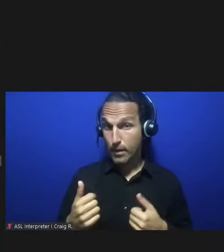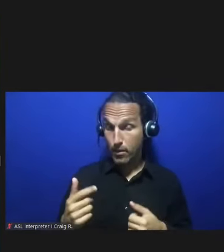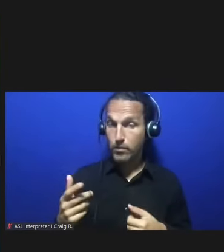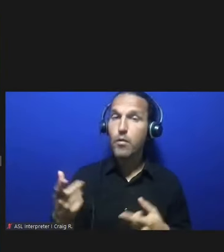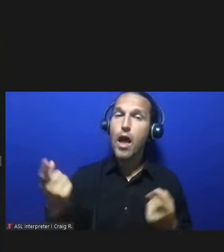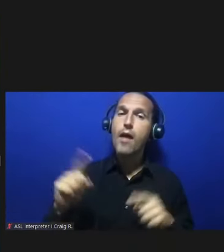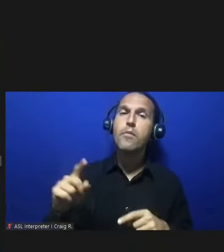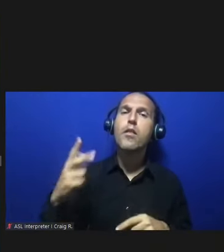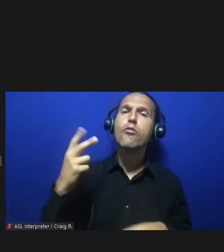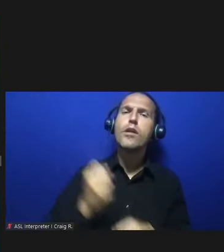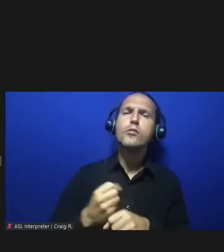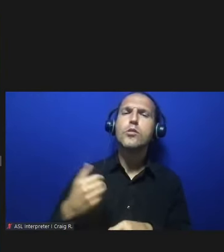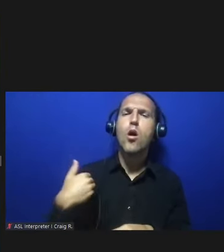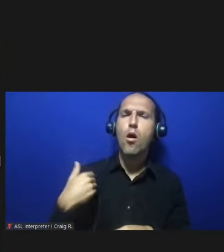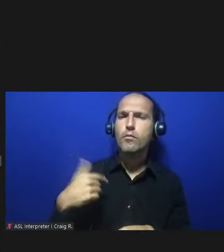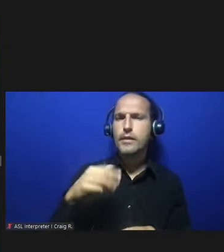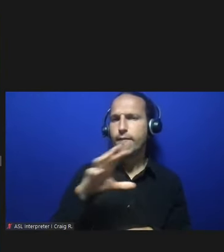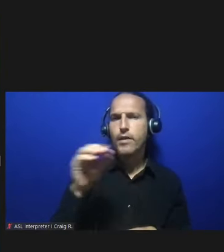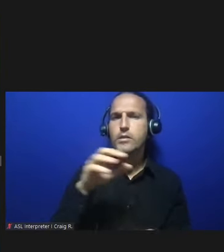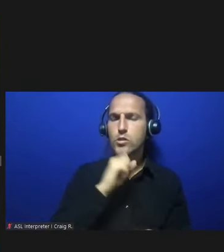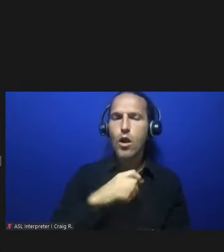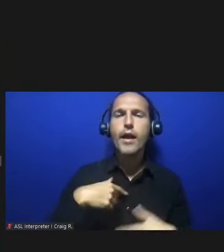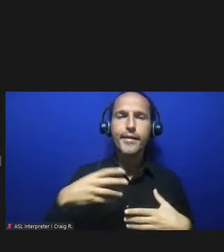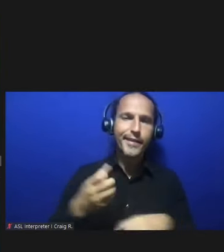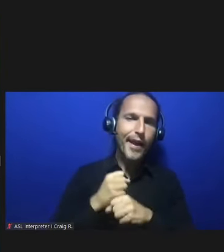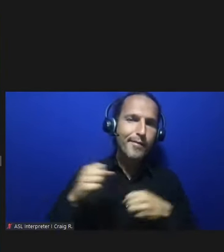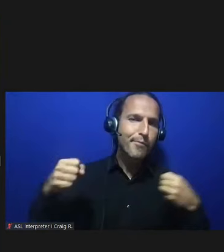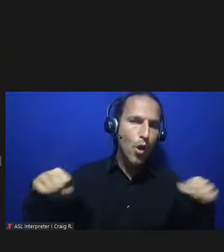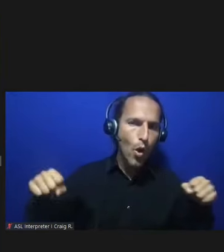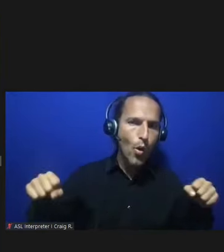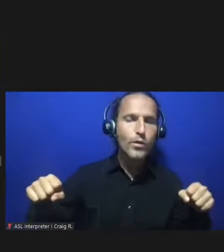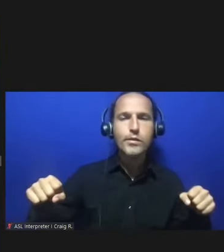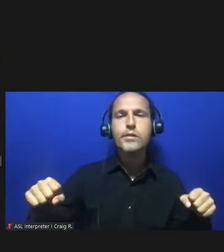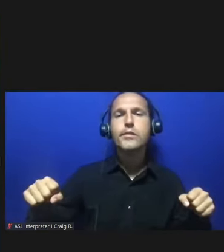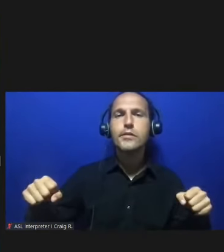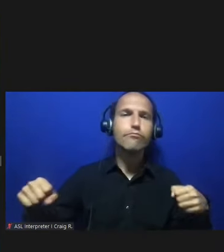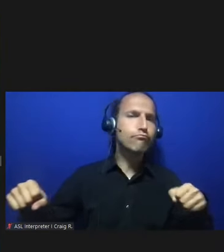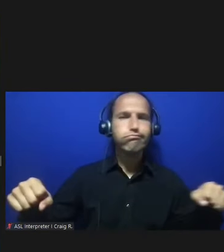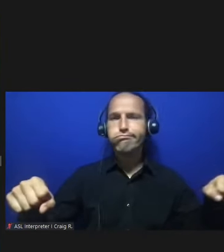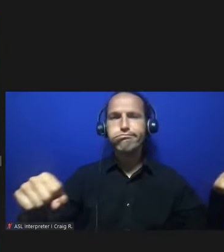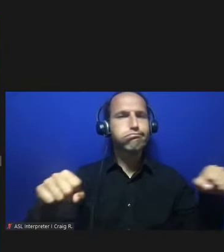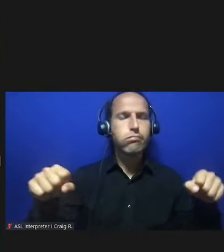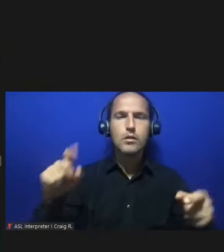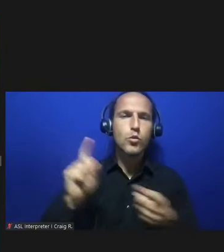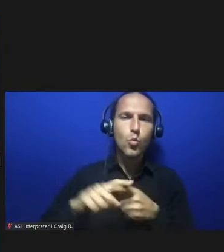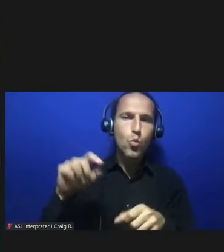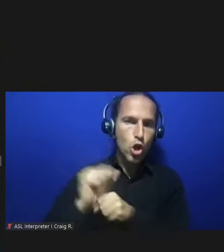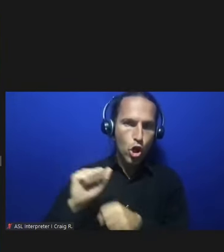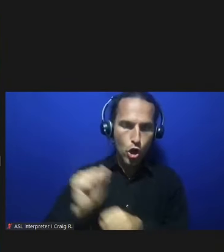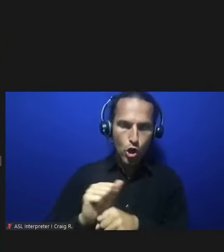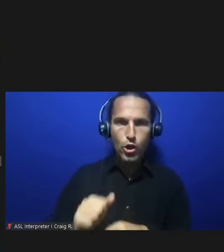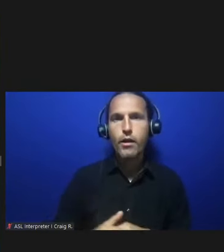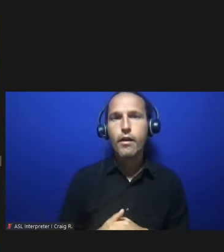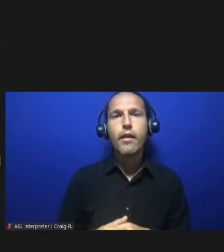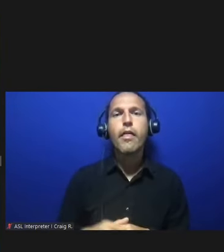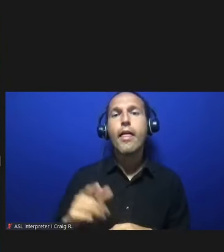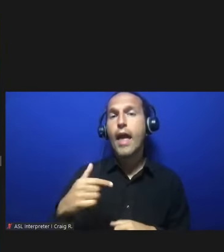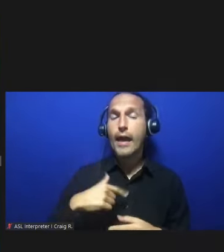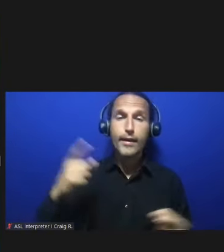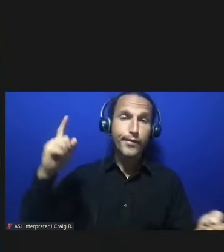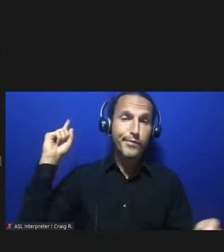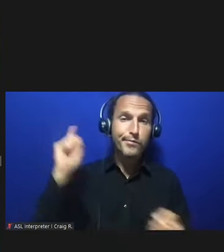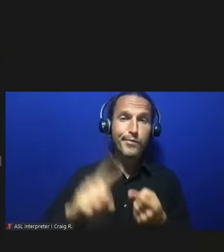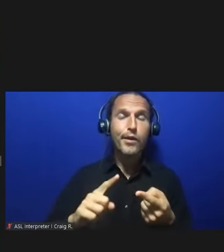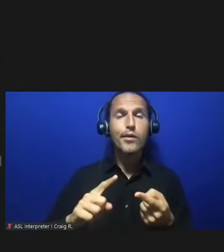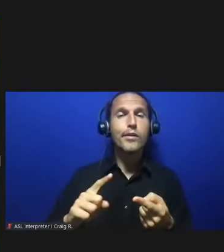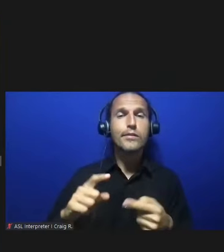ago at age 50, I got my motorcycle license and I drove my motorcycle to work. This has been able to reduce my